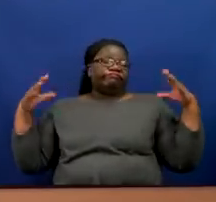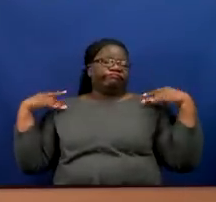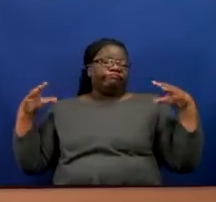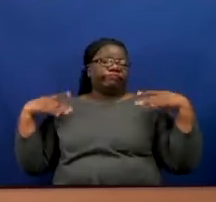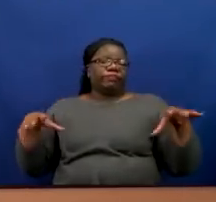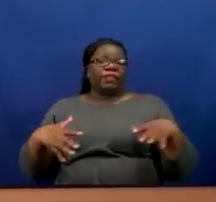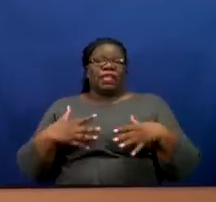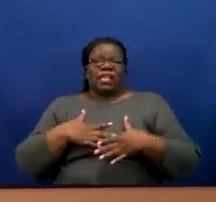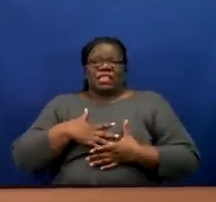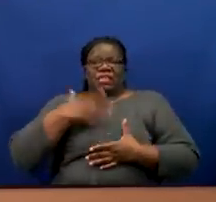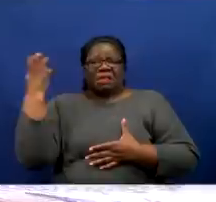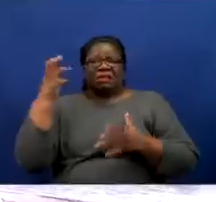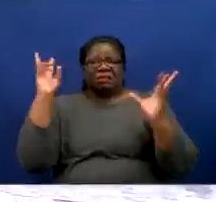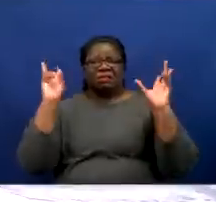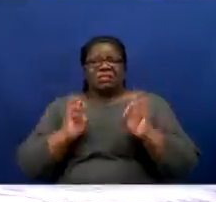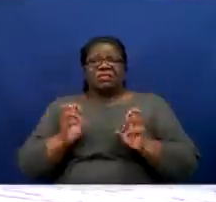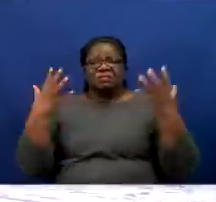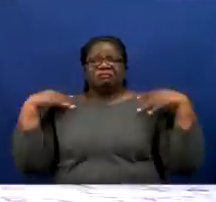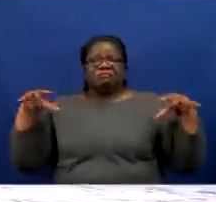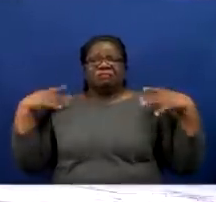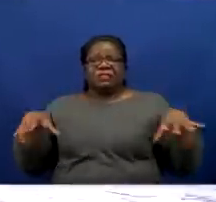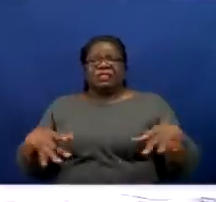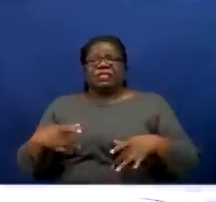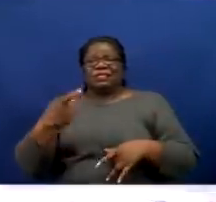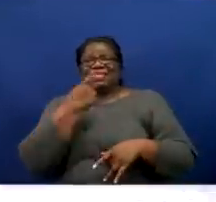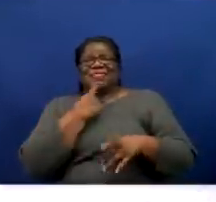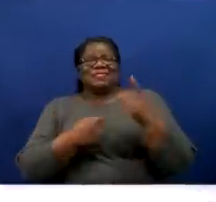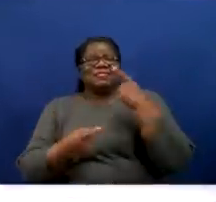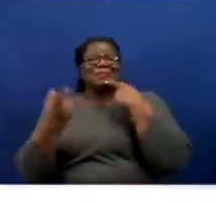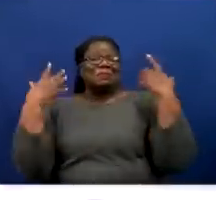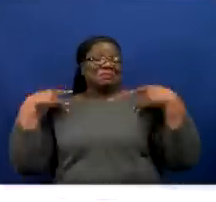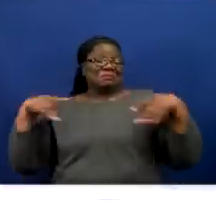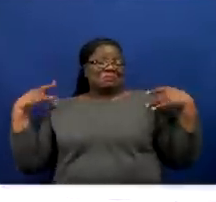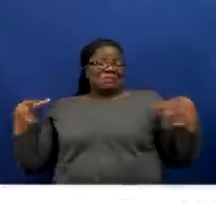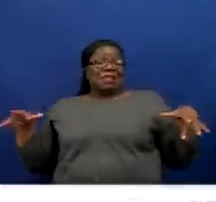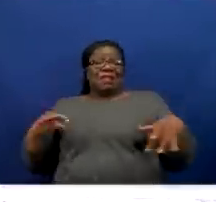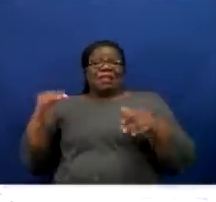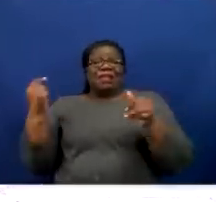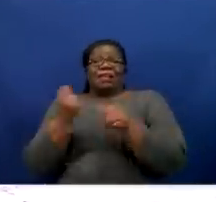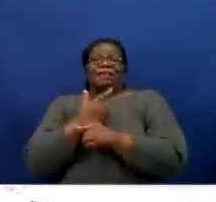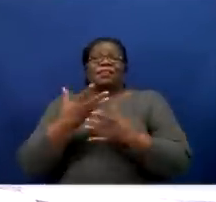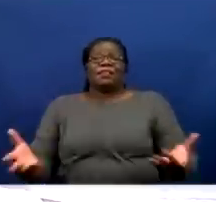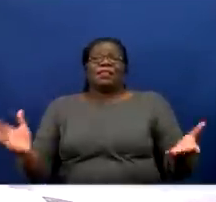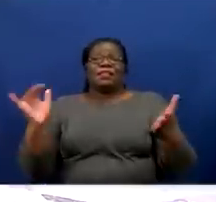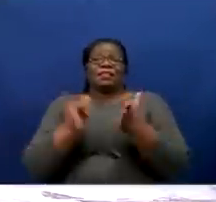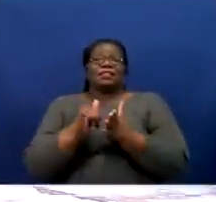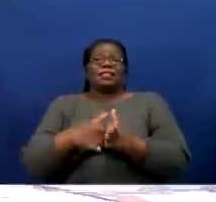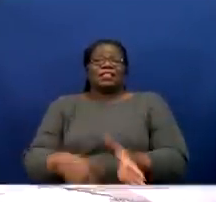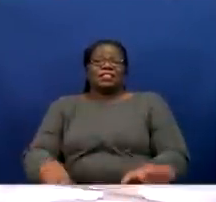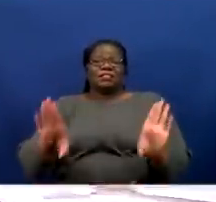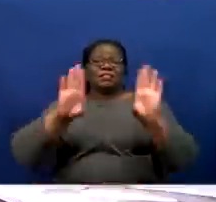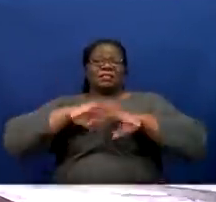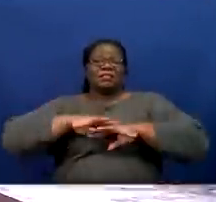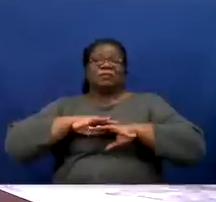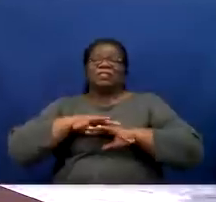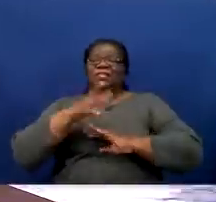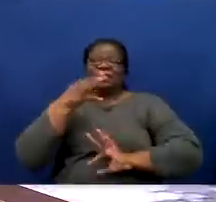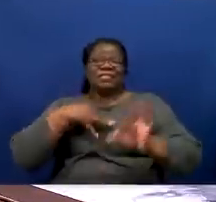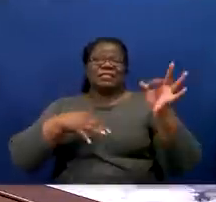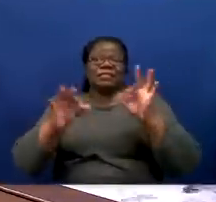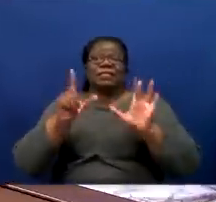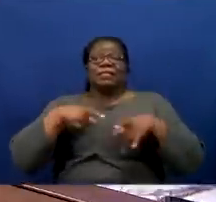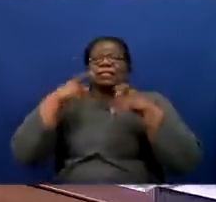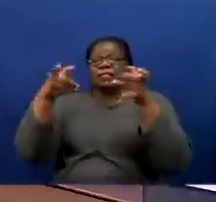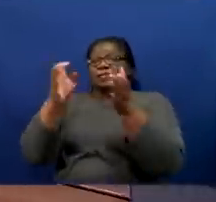the anger issue, shake off the disappointment, shake off everything that's had you bound, and begin to give glory to